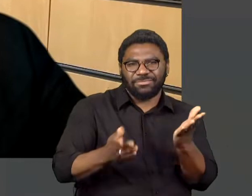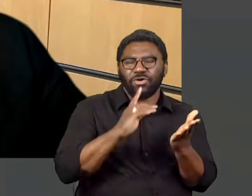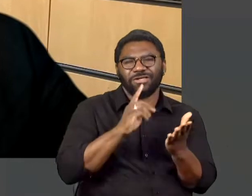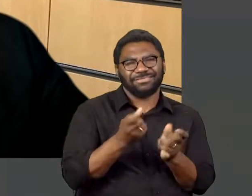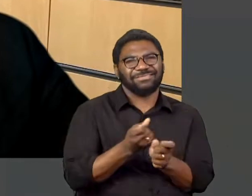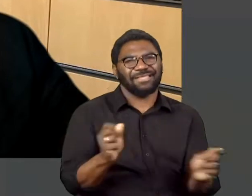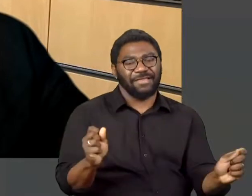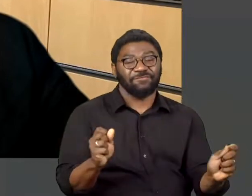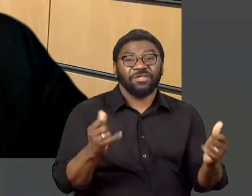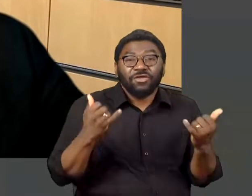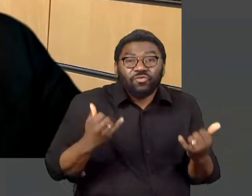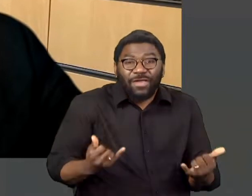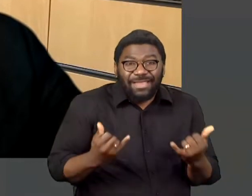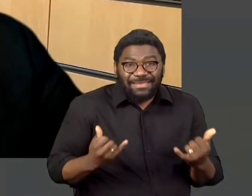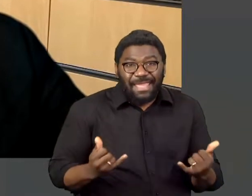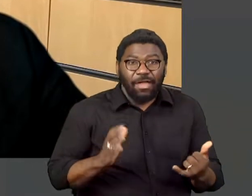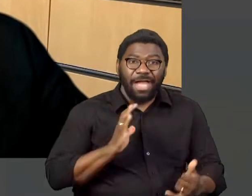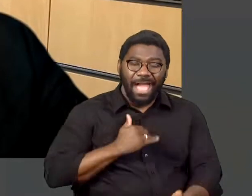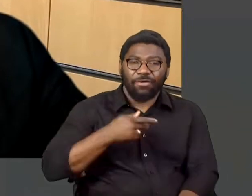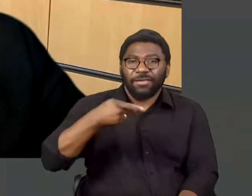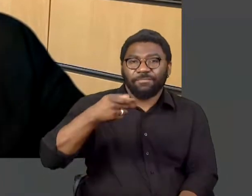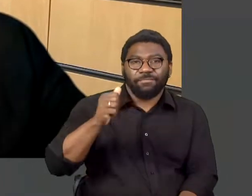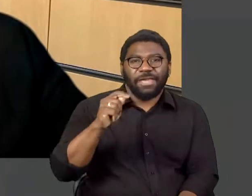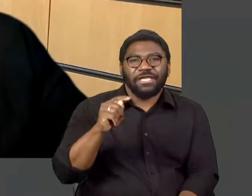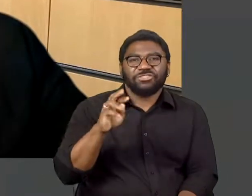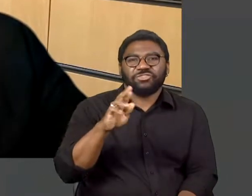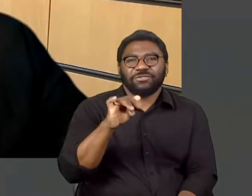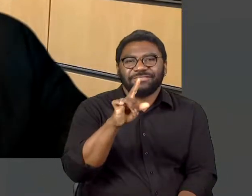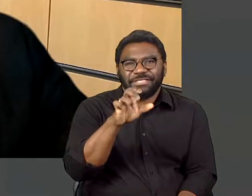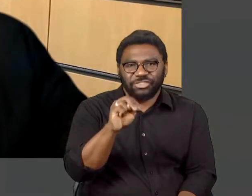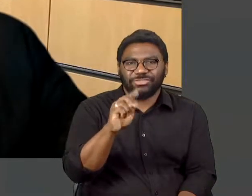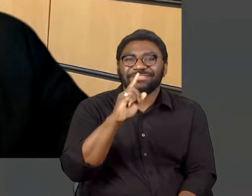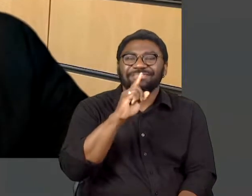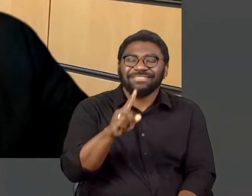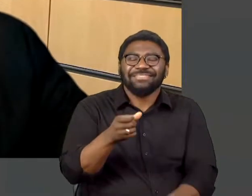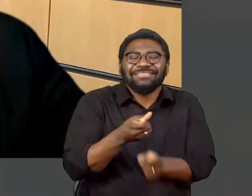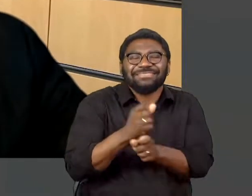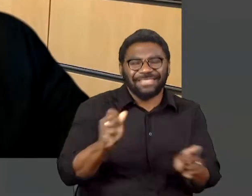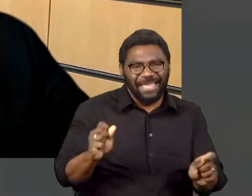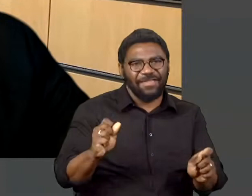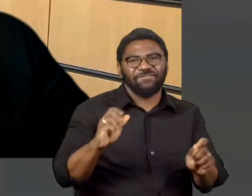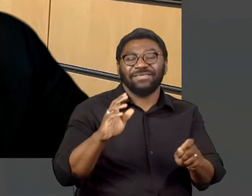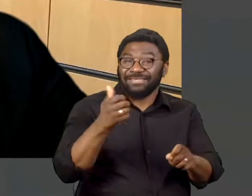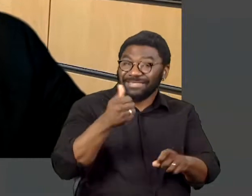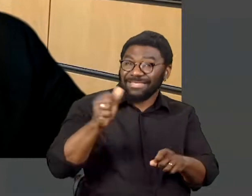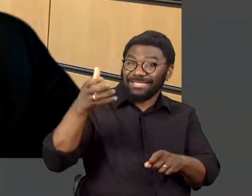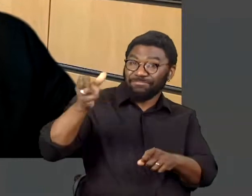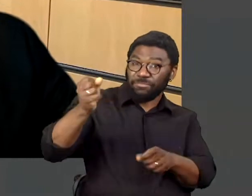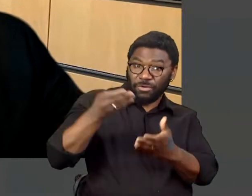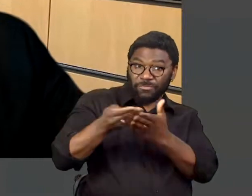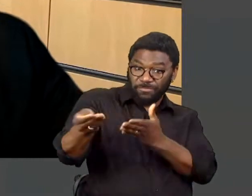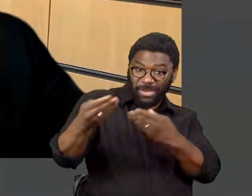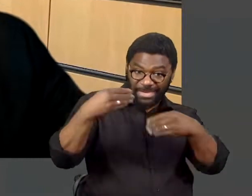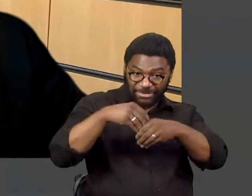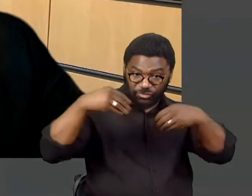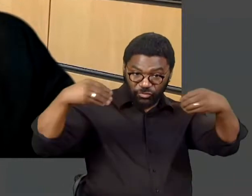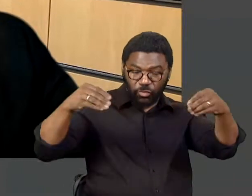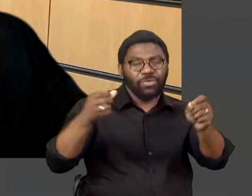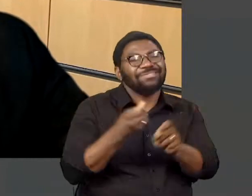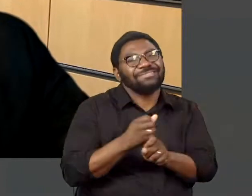pasteurization process works and that the commercial milk supply is safe. I just want to take a few minutes to discuss